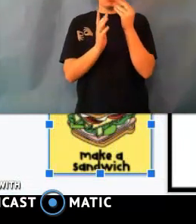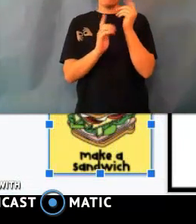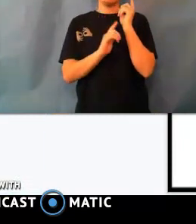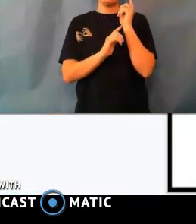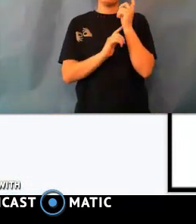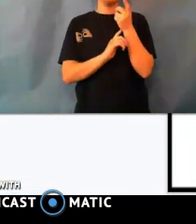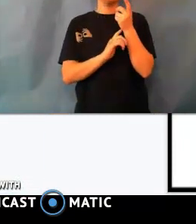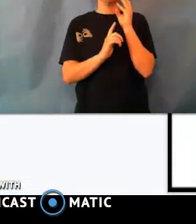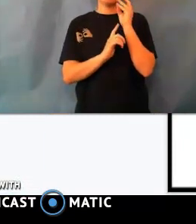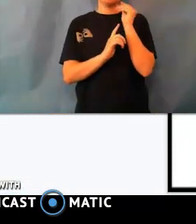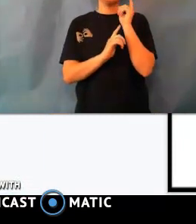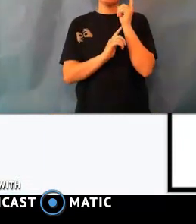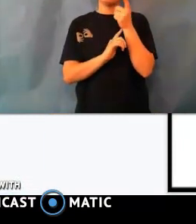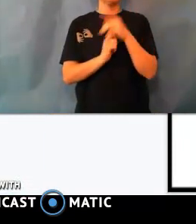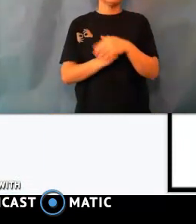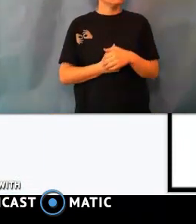minutes.